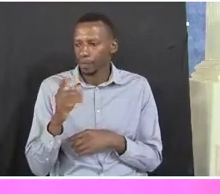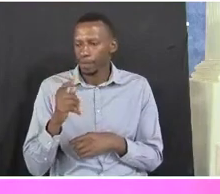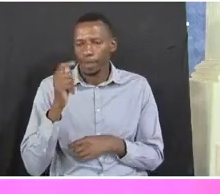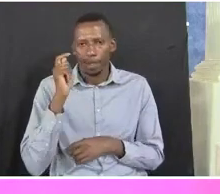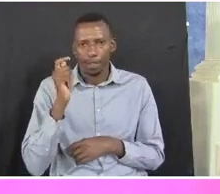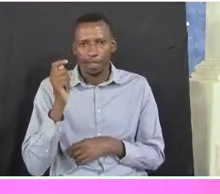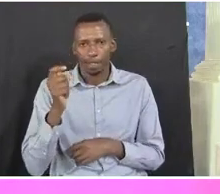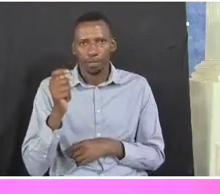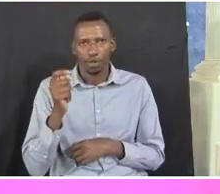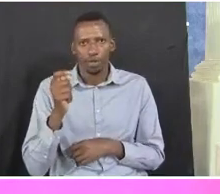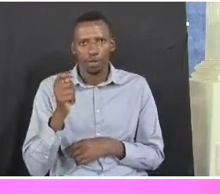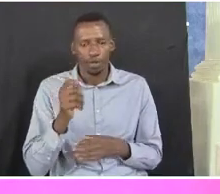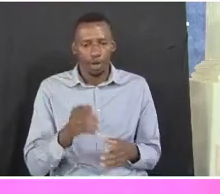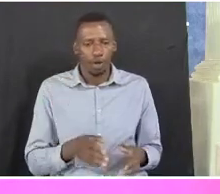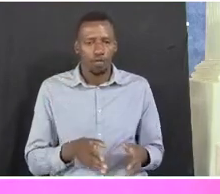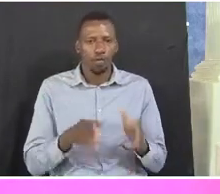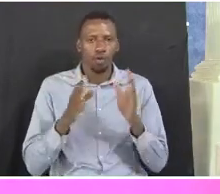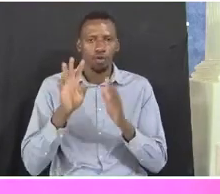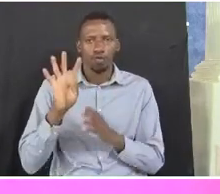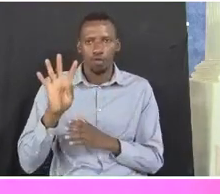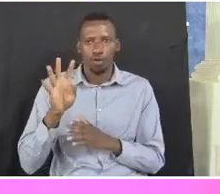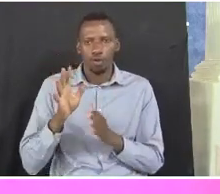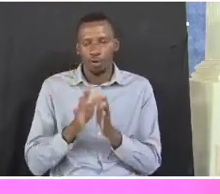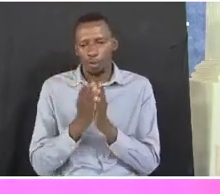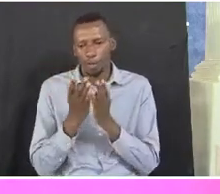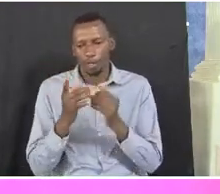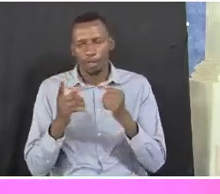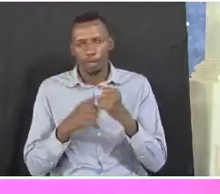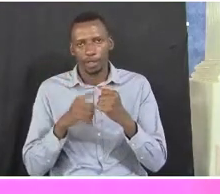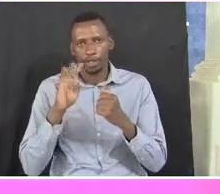Testimonies, Volume 4, page 647.